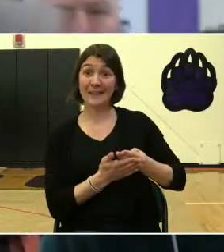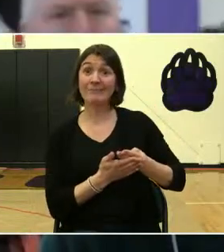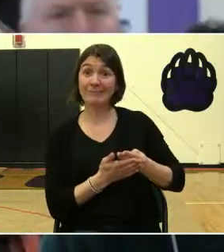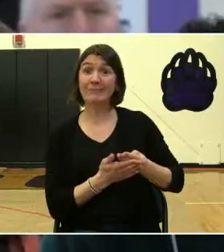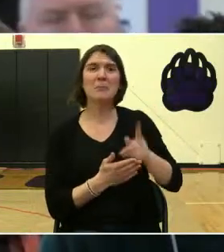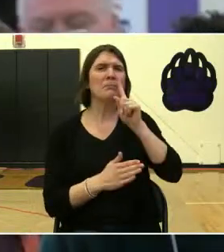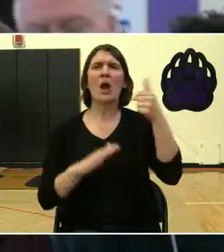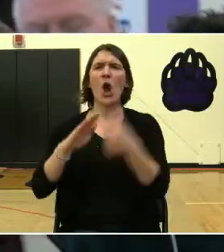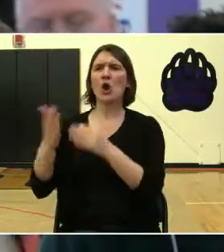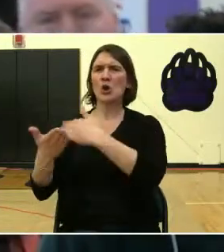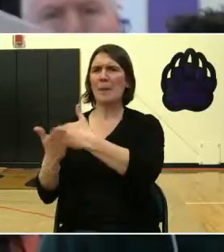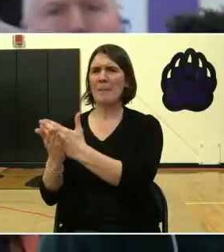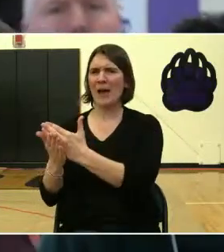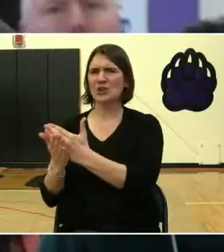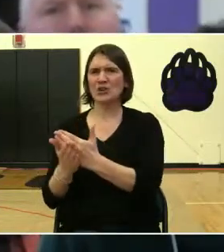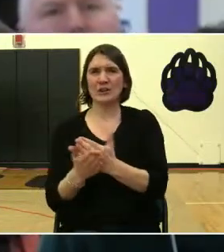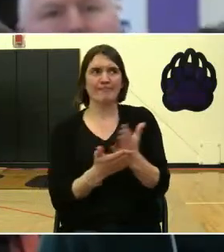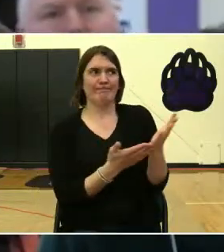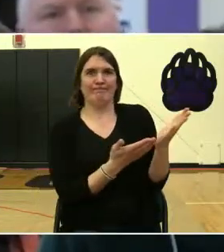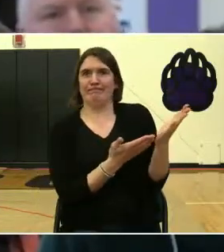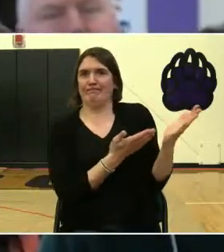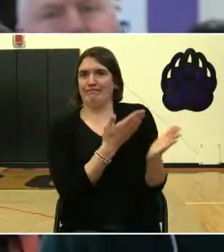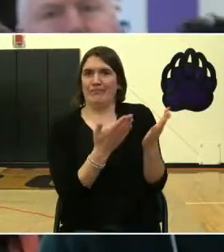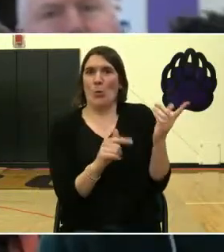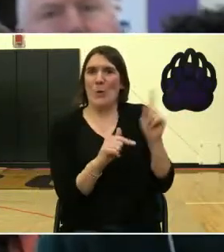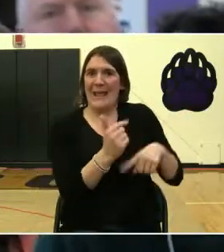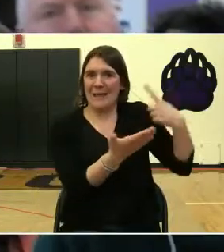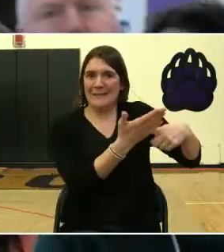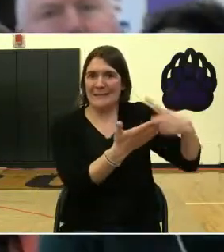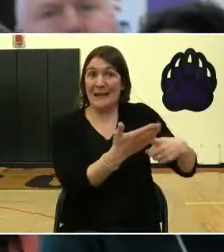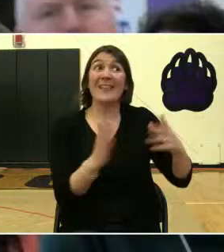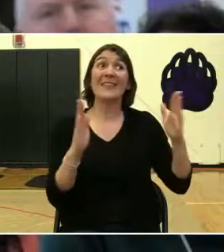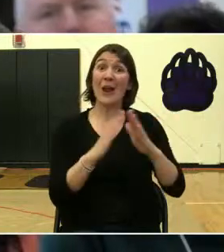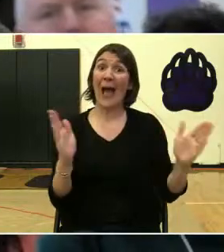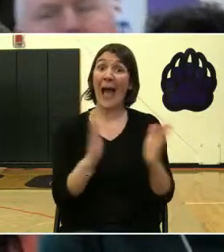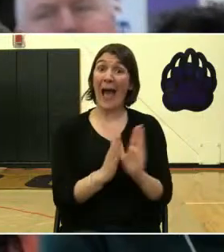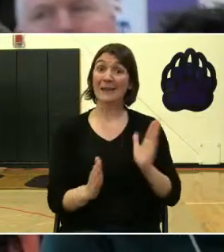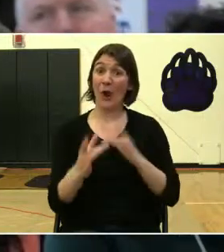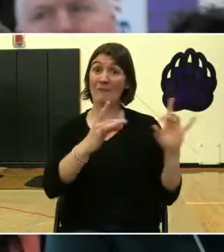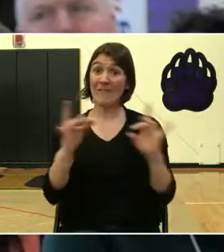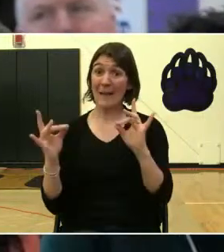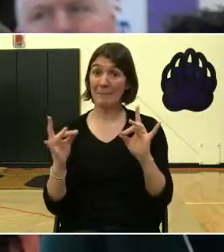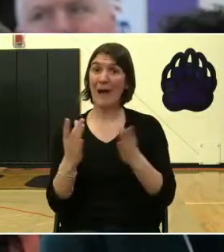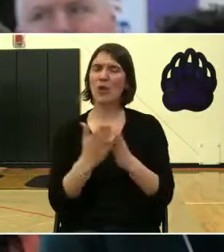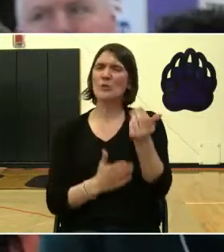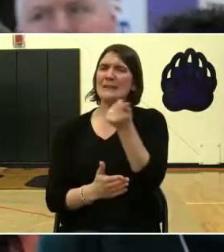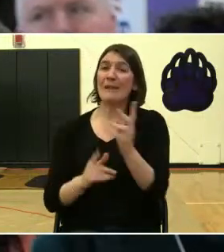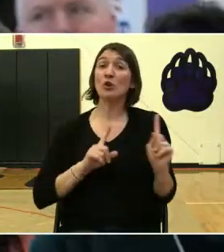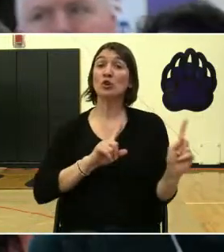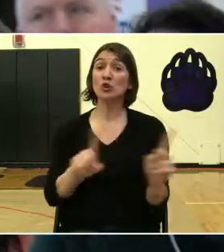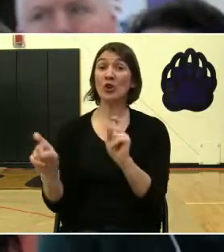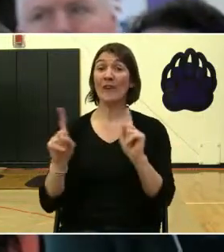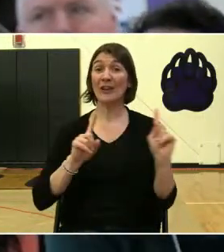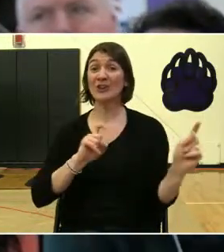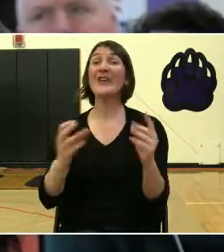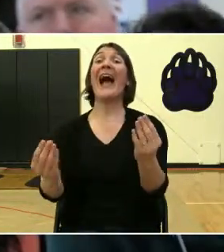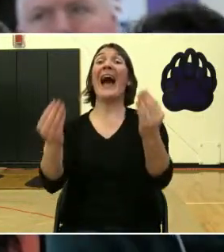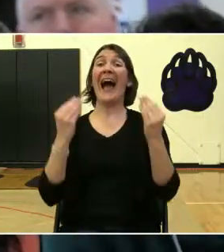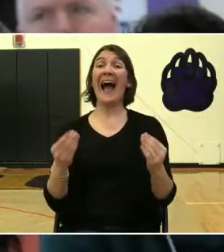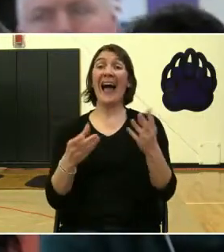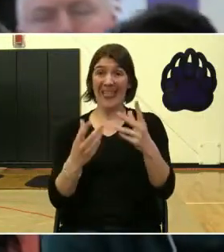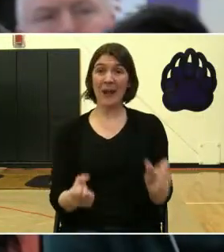not part of this there's like no way to weigh in anymore the town asked for our input through several surveys and then basically